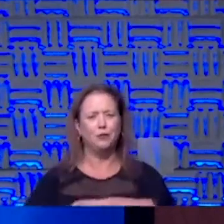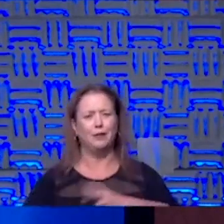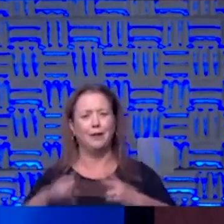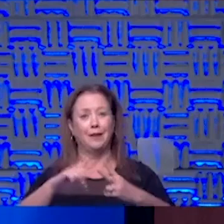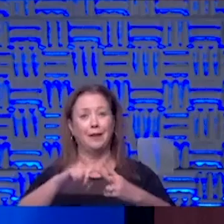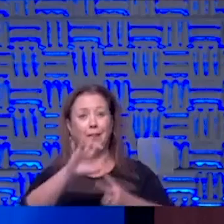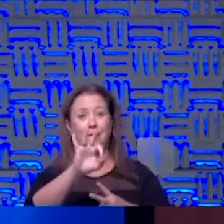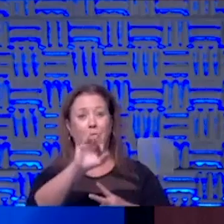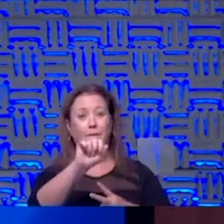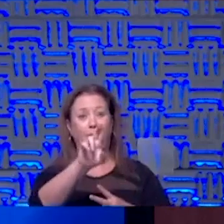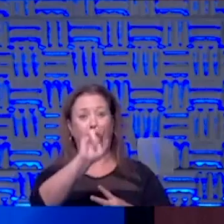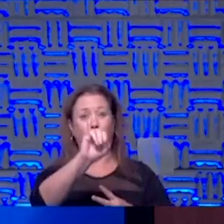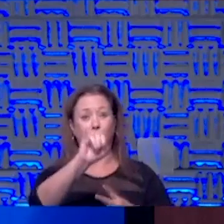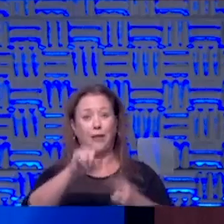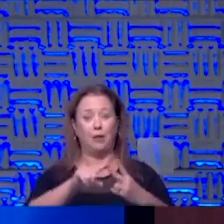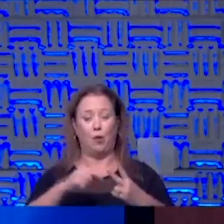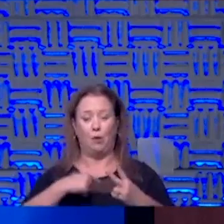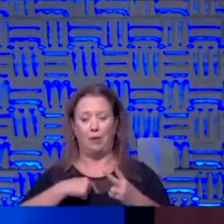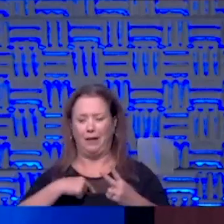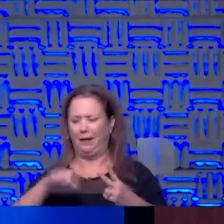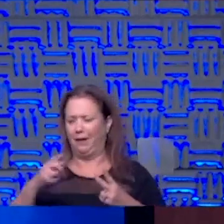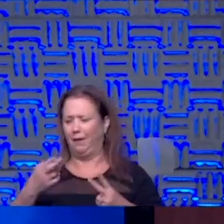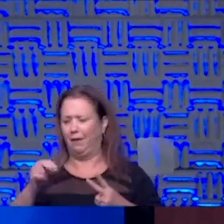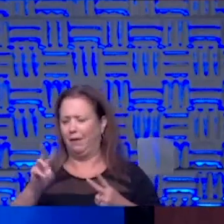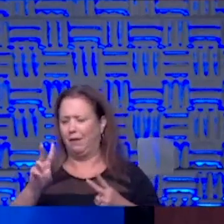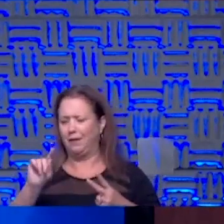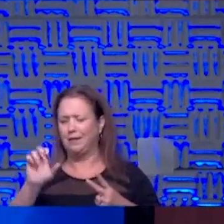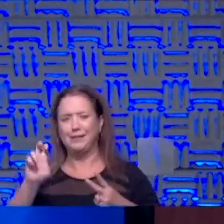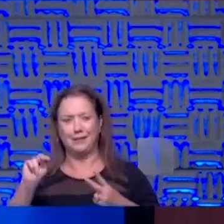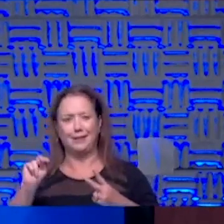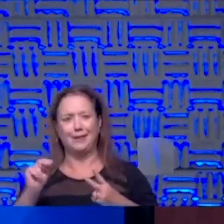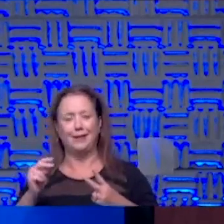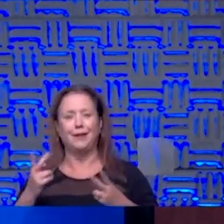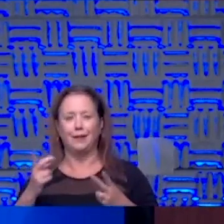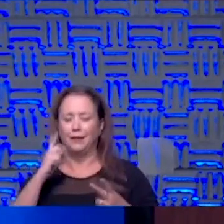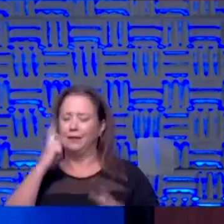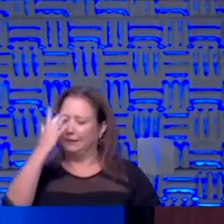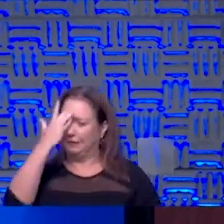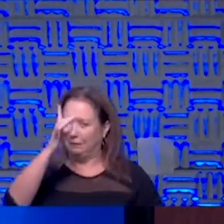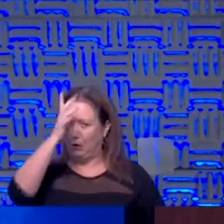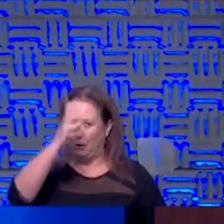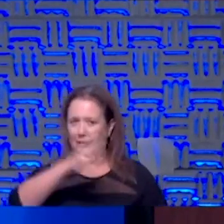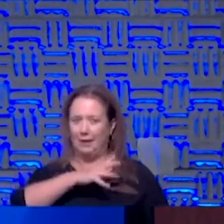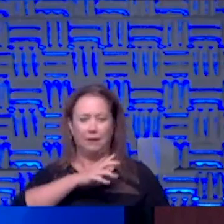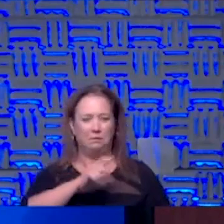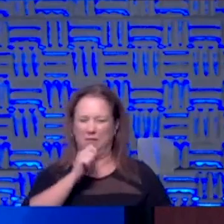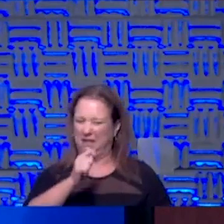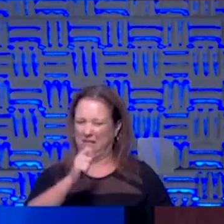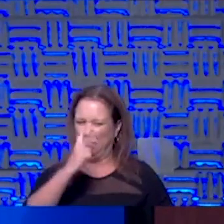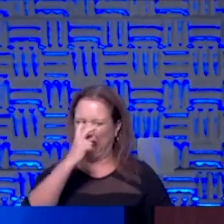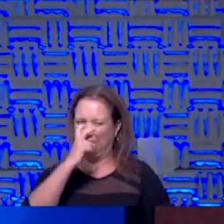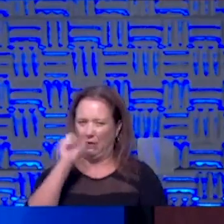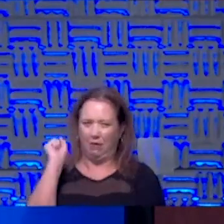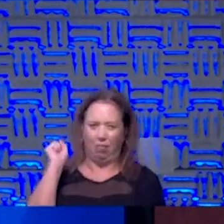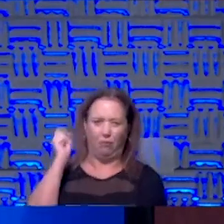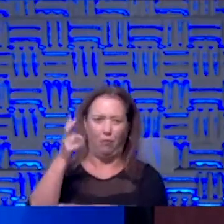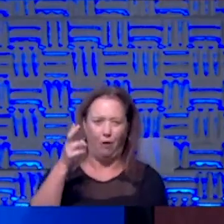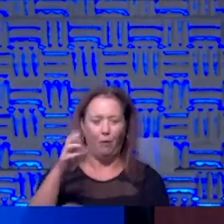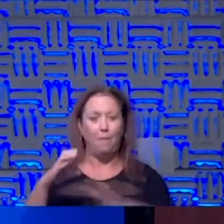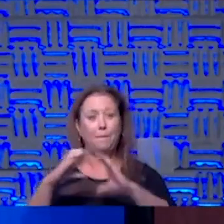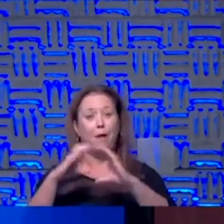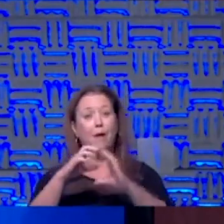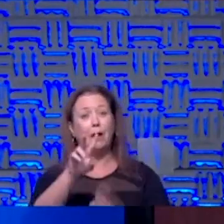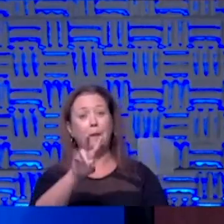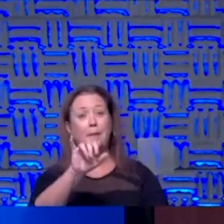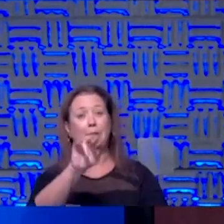Hawkinson. Yeah. Because I'm just going to say, Fauci did set a very high bar. But smart man, don't think he can throw a baseball. But thanks to Vince